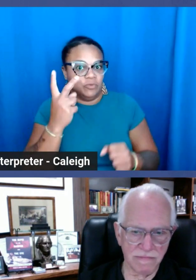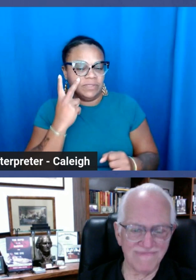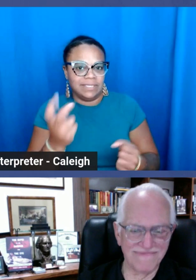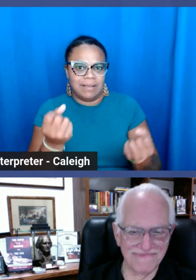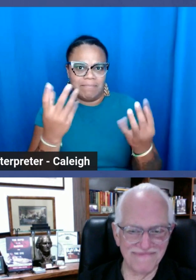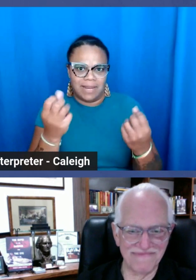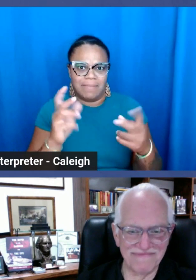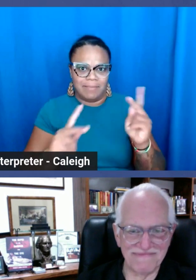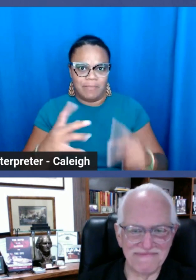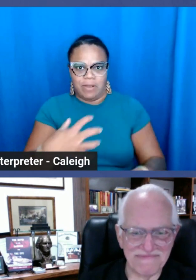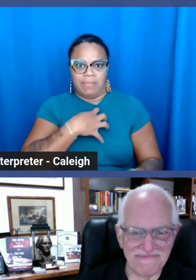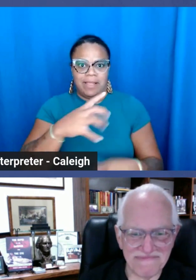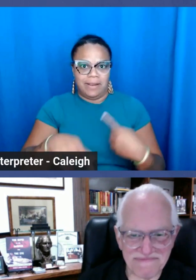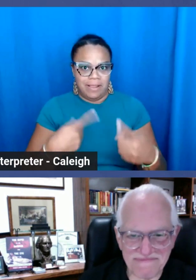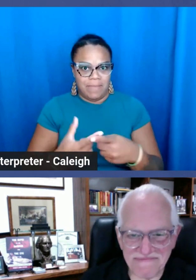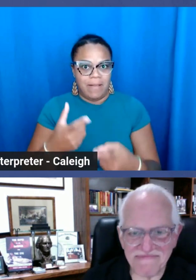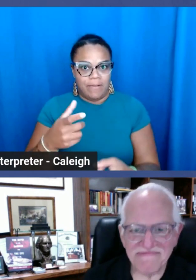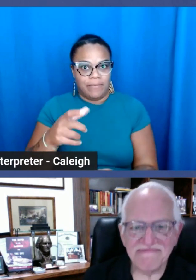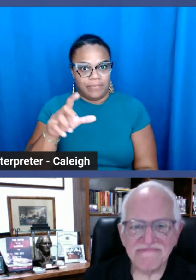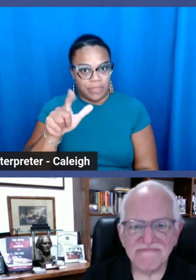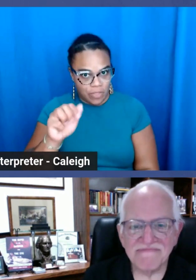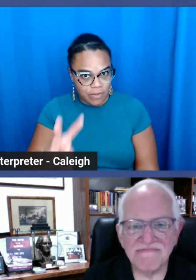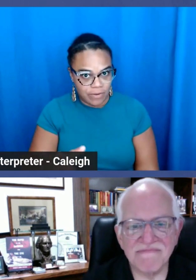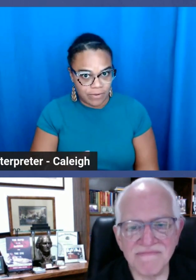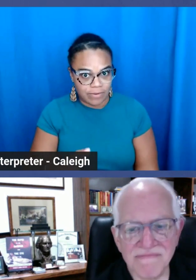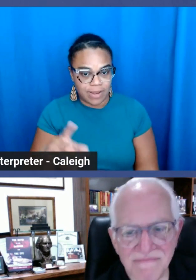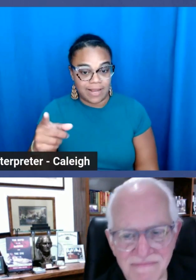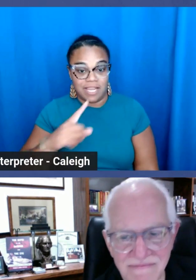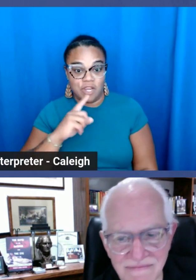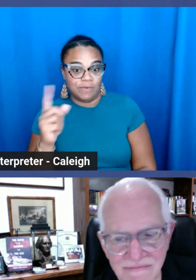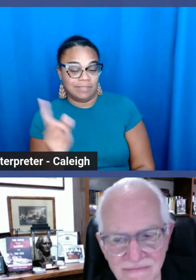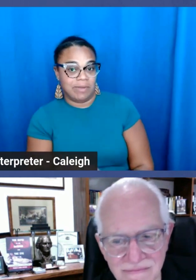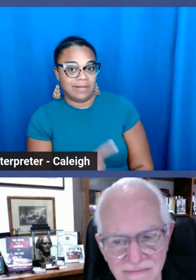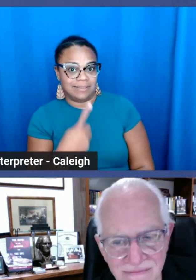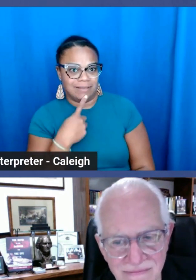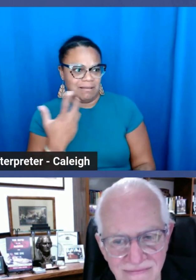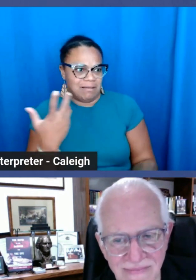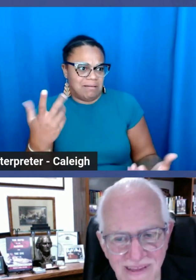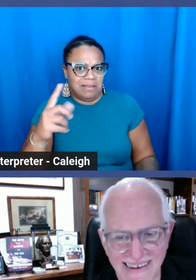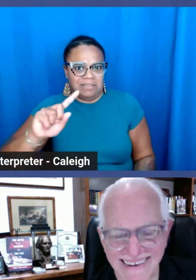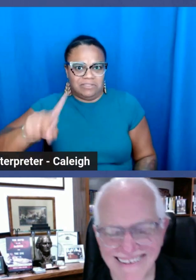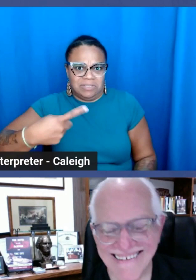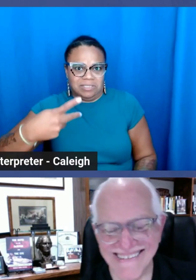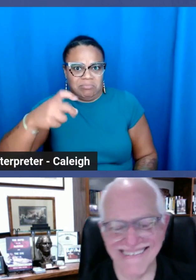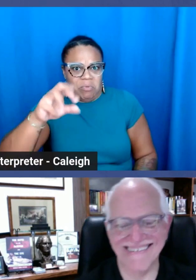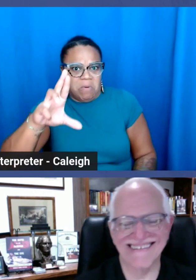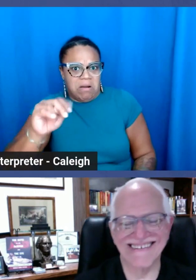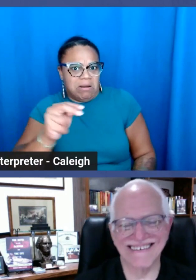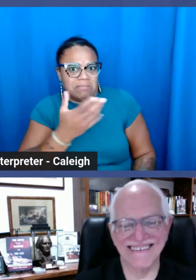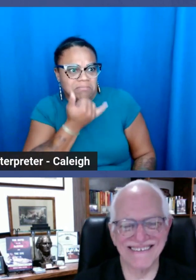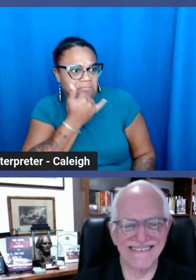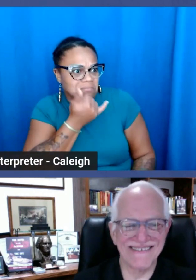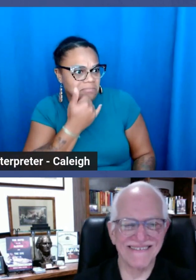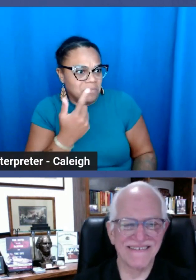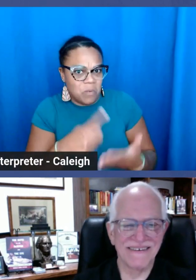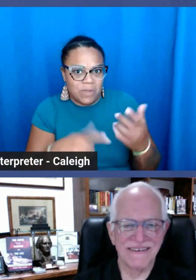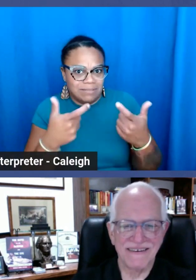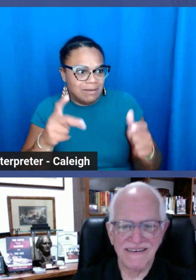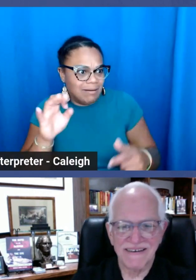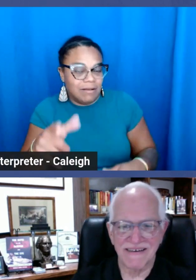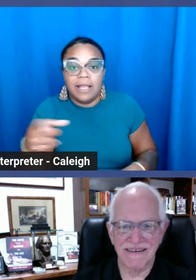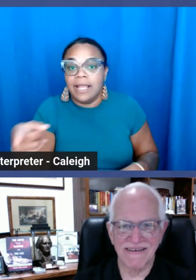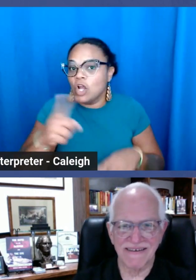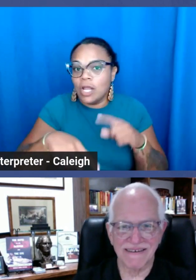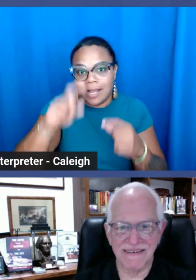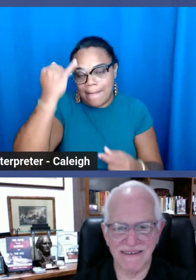this age verification law and responded something like, it's just porn. What's the big deal? Couldn't imagine that there was this